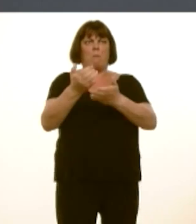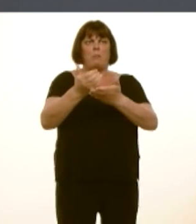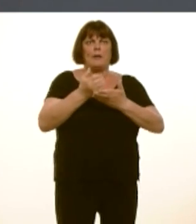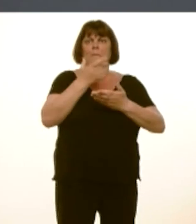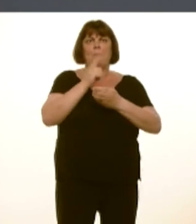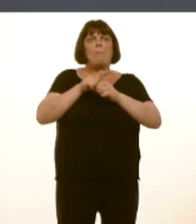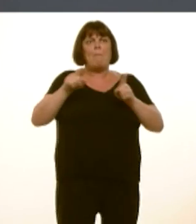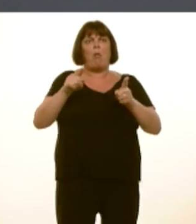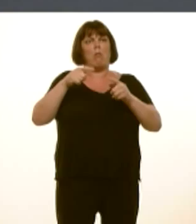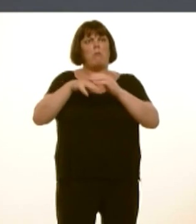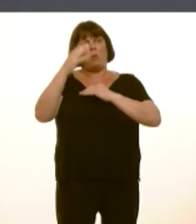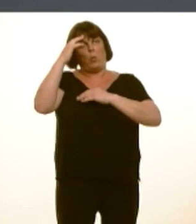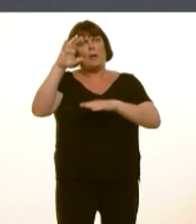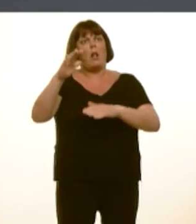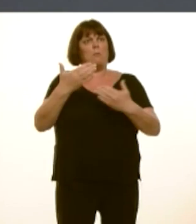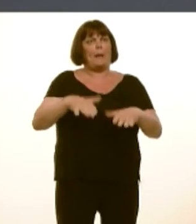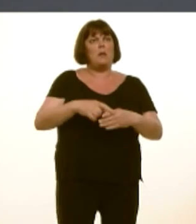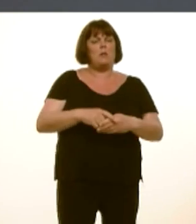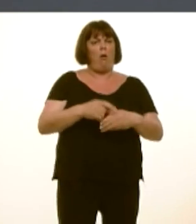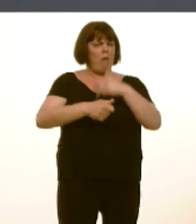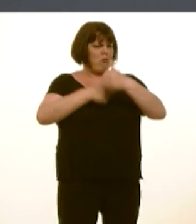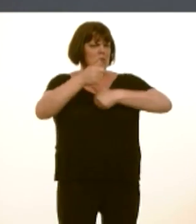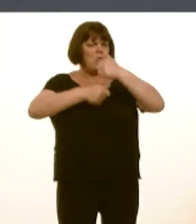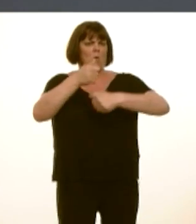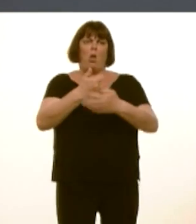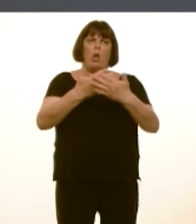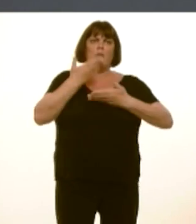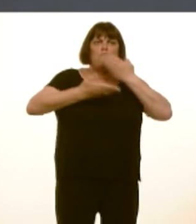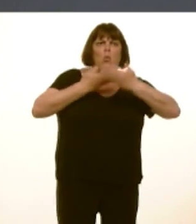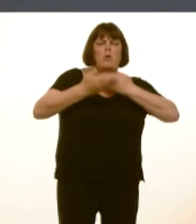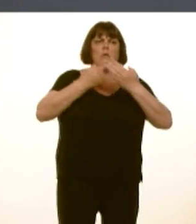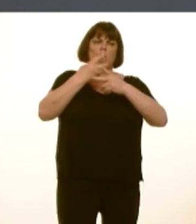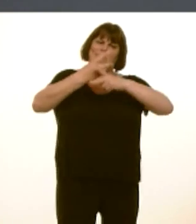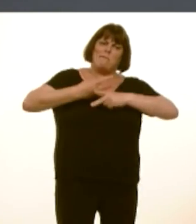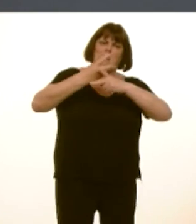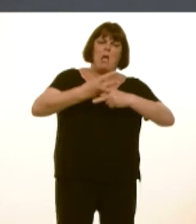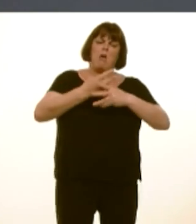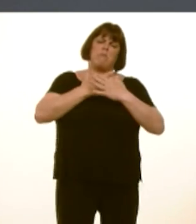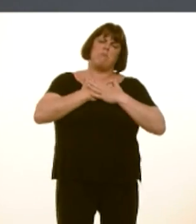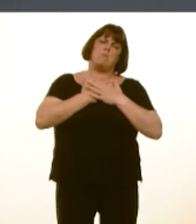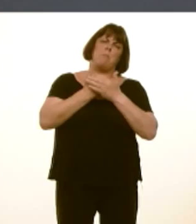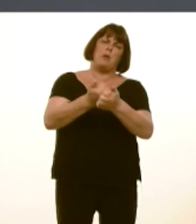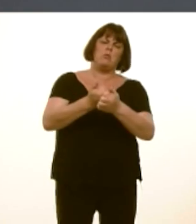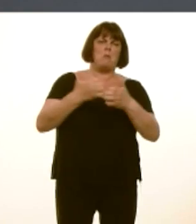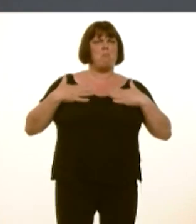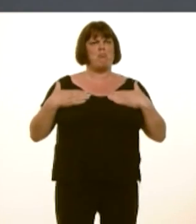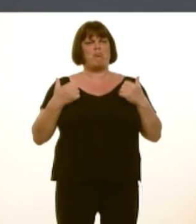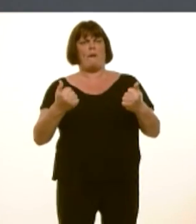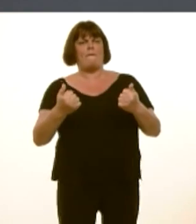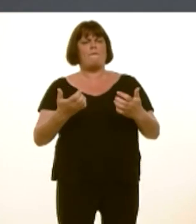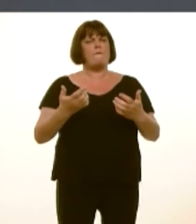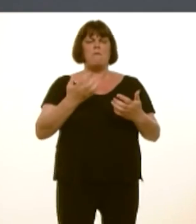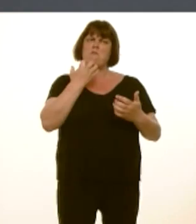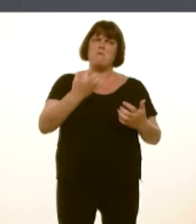those inside. And there have been further stories of care, compassion, and bravery. At a time of such